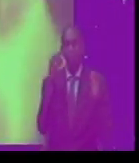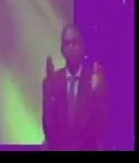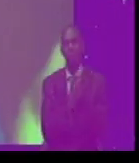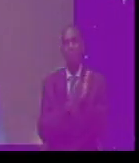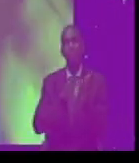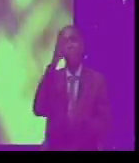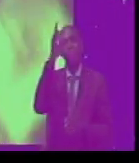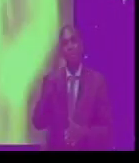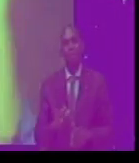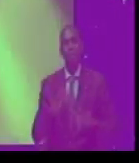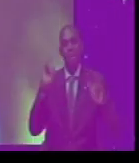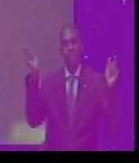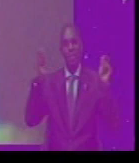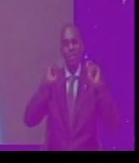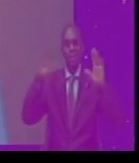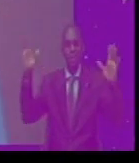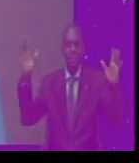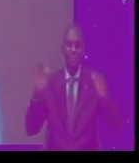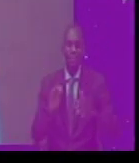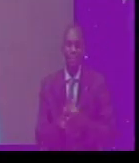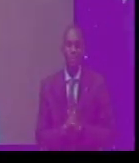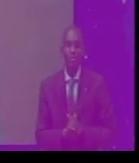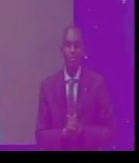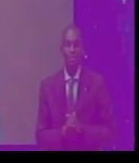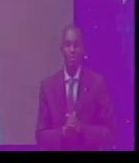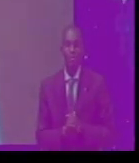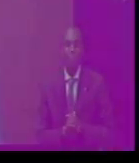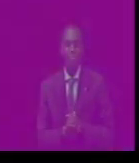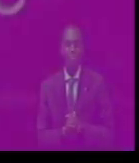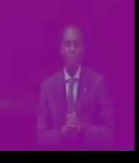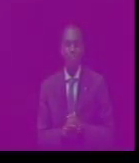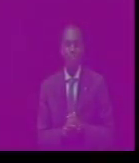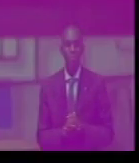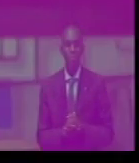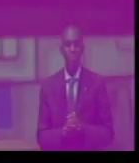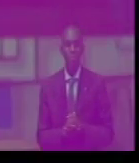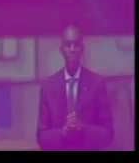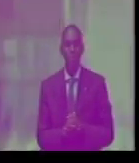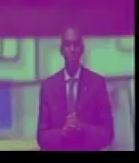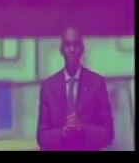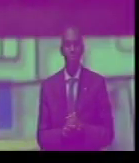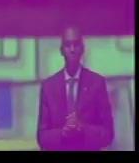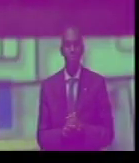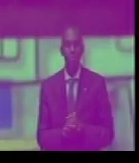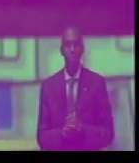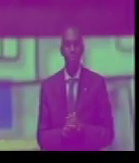will rejoice in Jesus' name. Praise God.